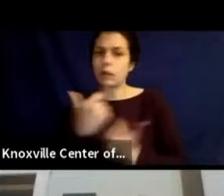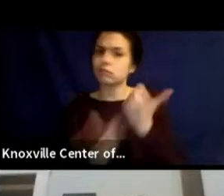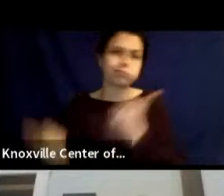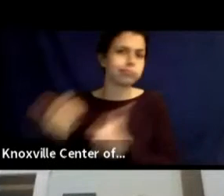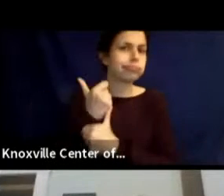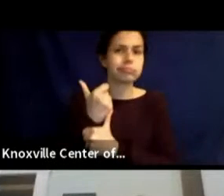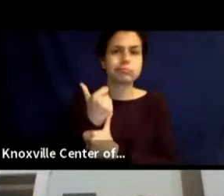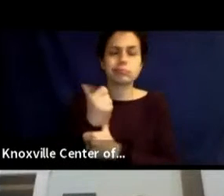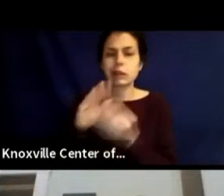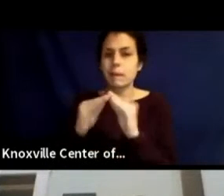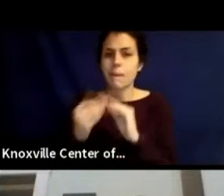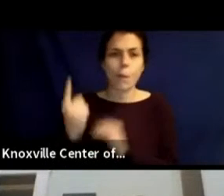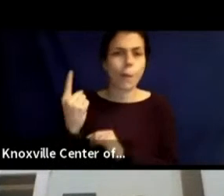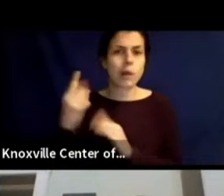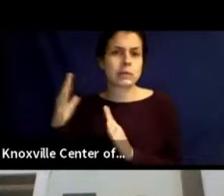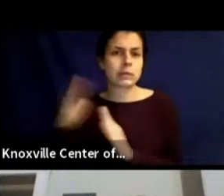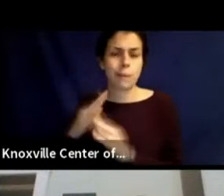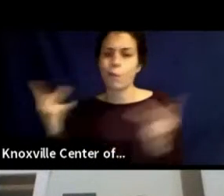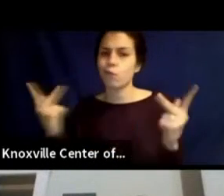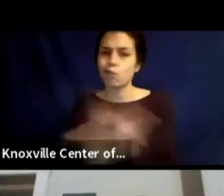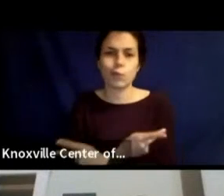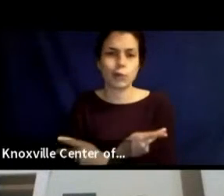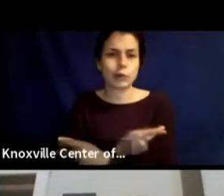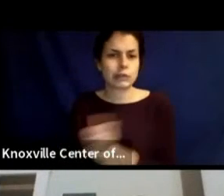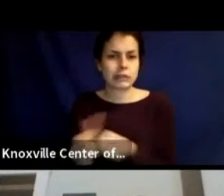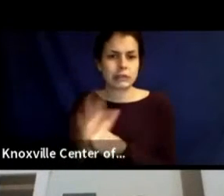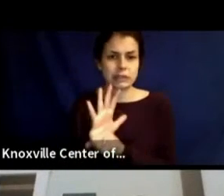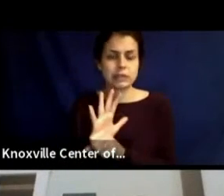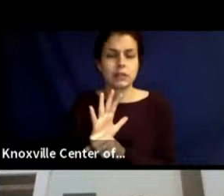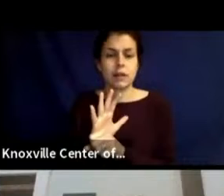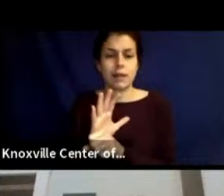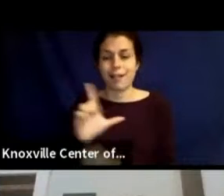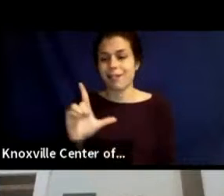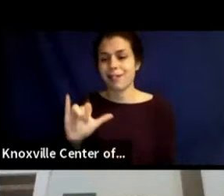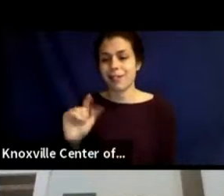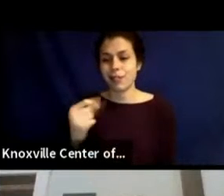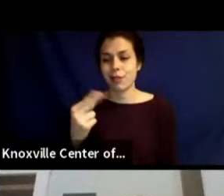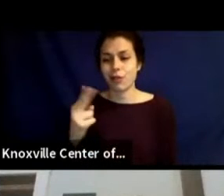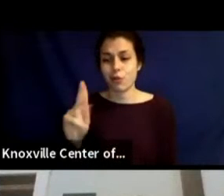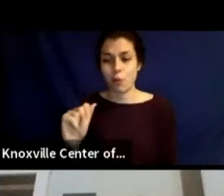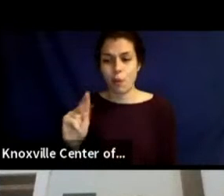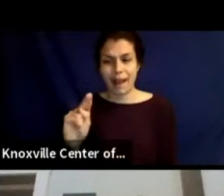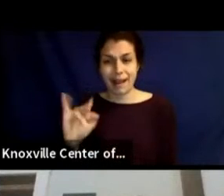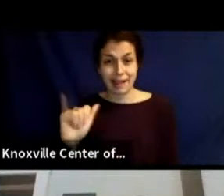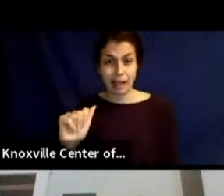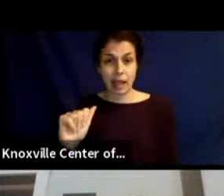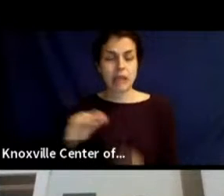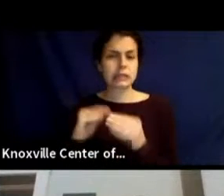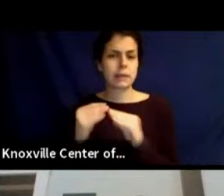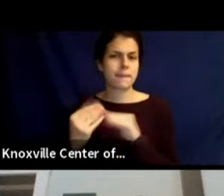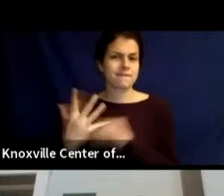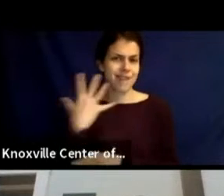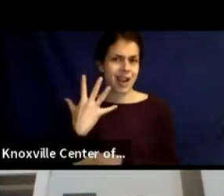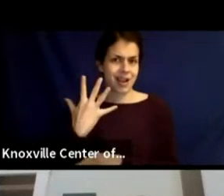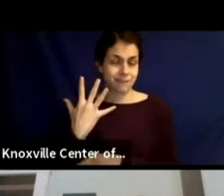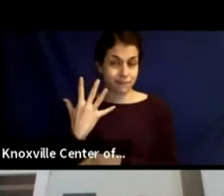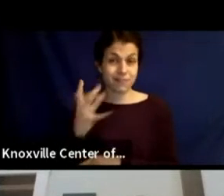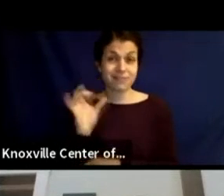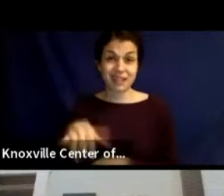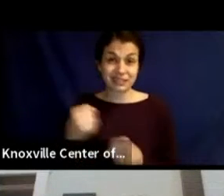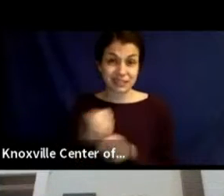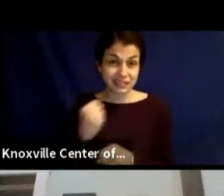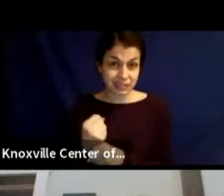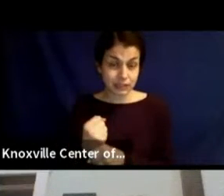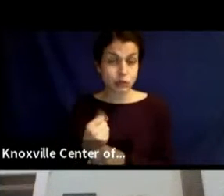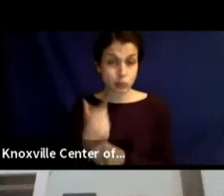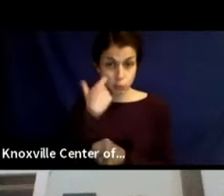other states behind us and the country of Lithuania, number 5. That's the statistics that were